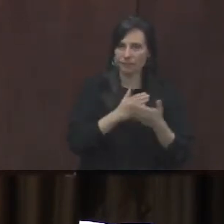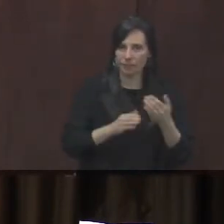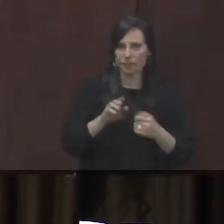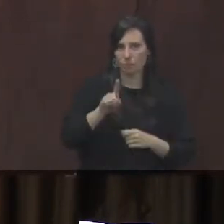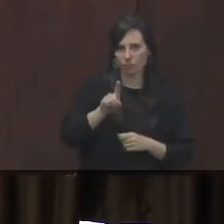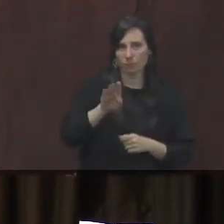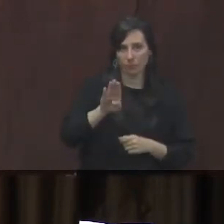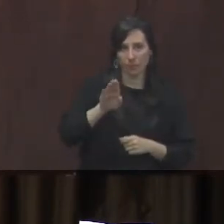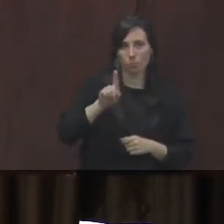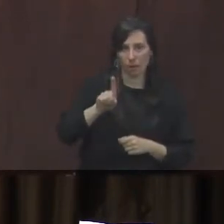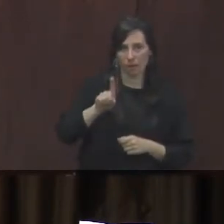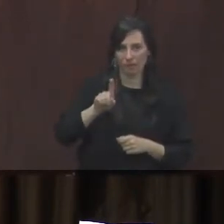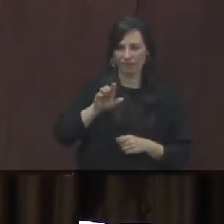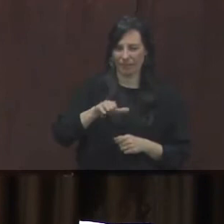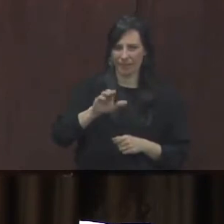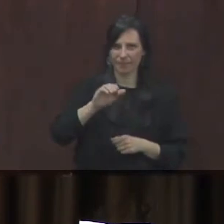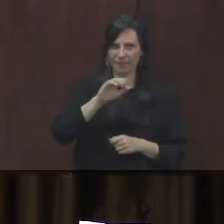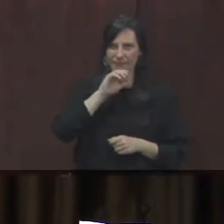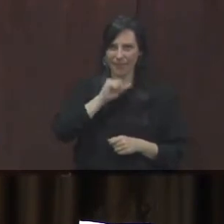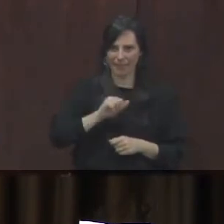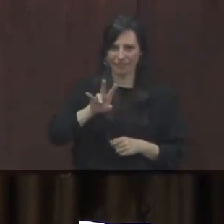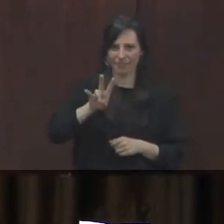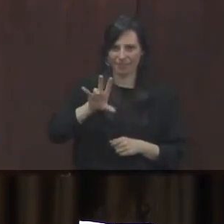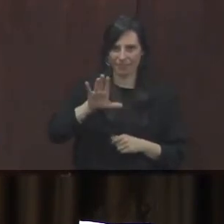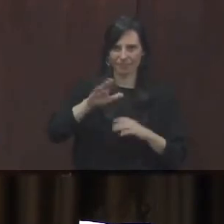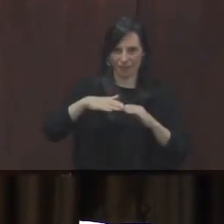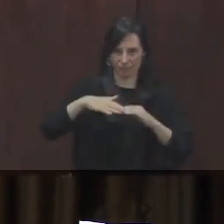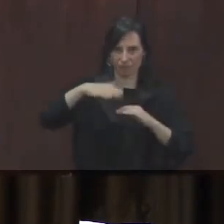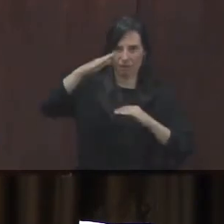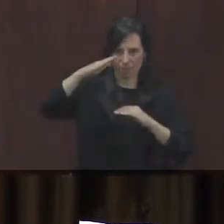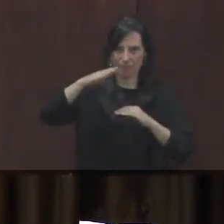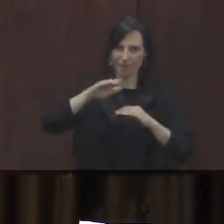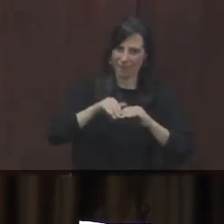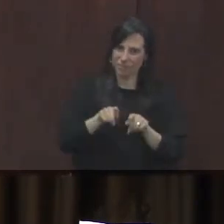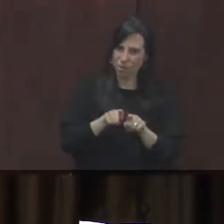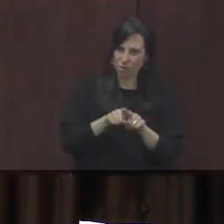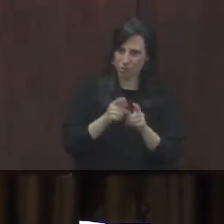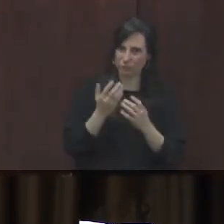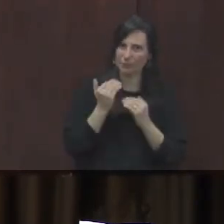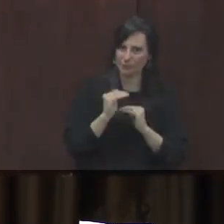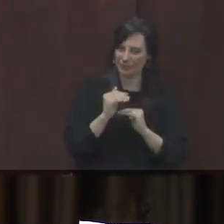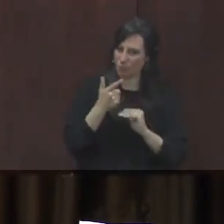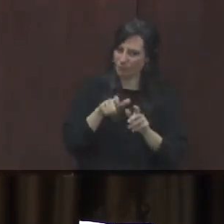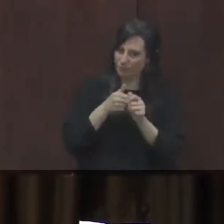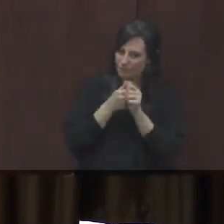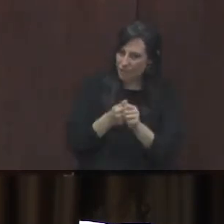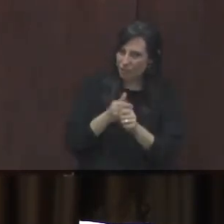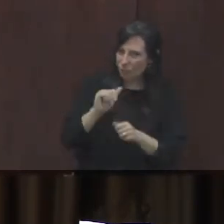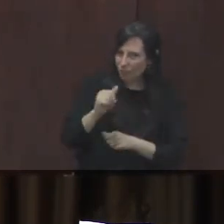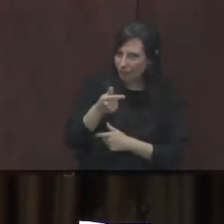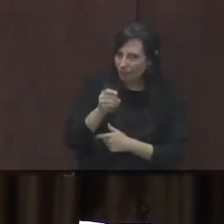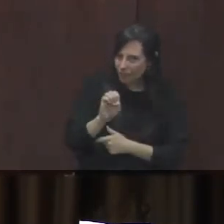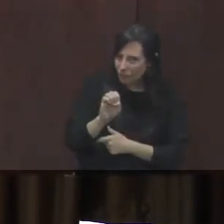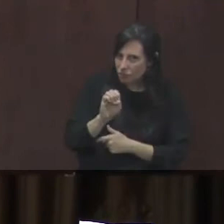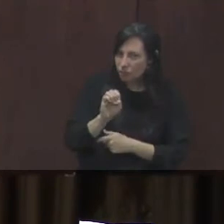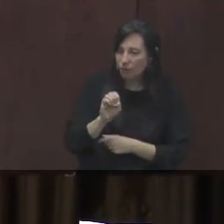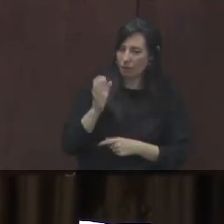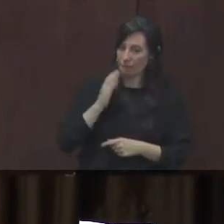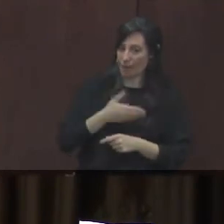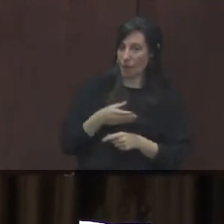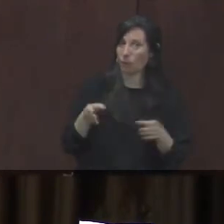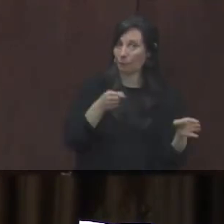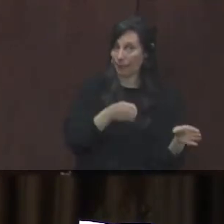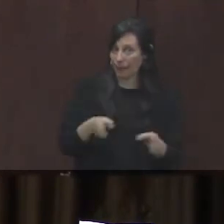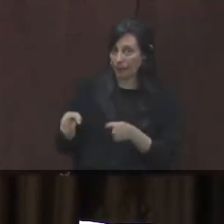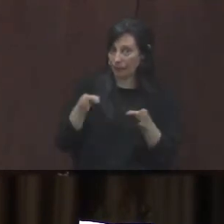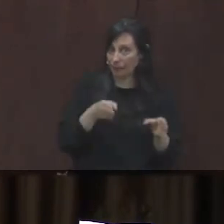over 75 and over, is Right. prescriptive in its criteria as far as age. But as part of our planning, we do talk about